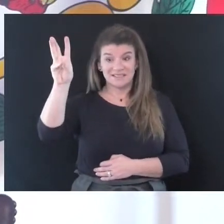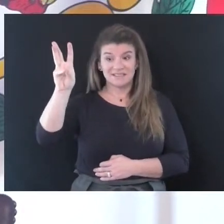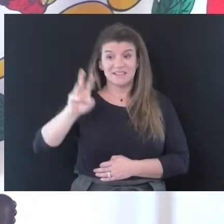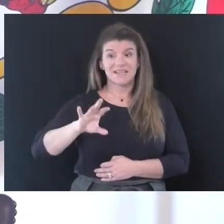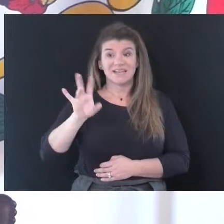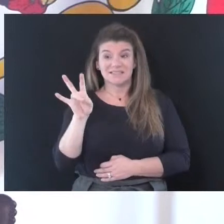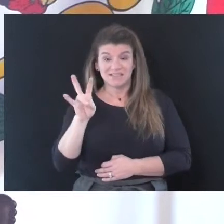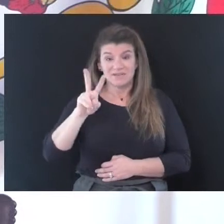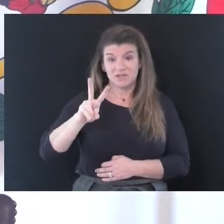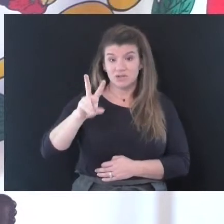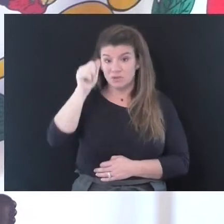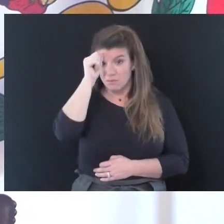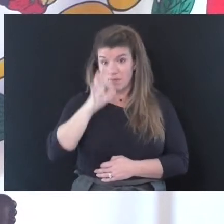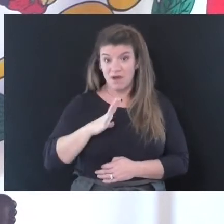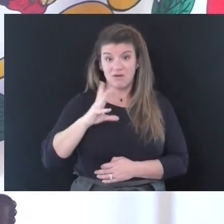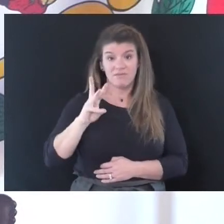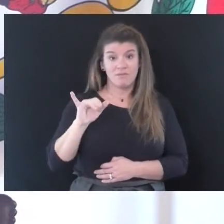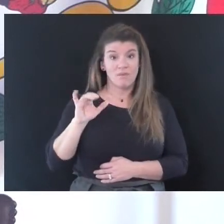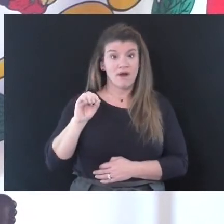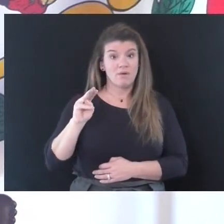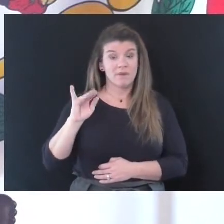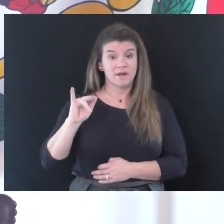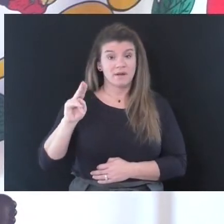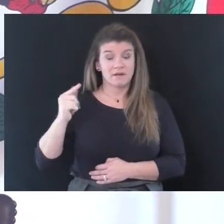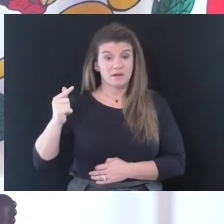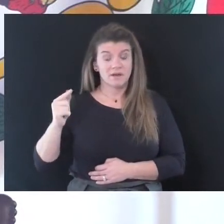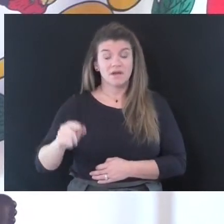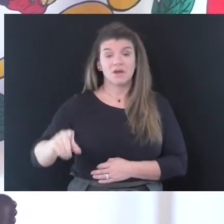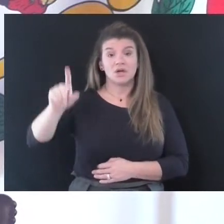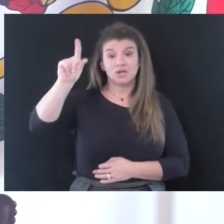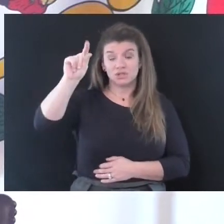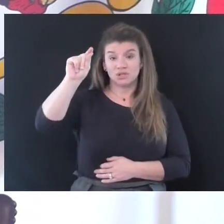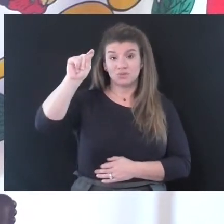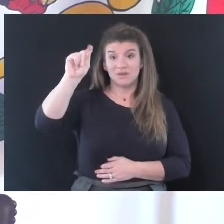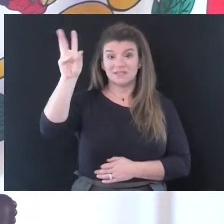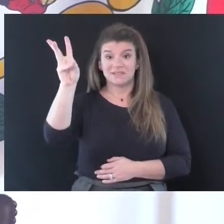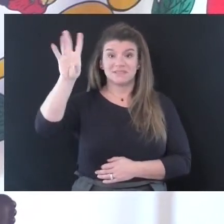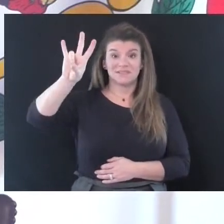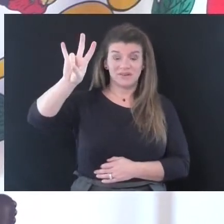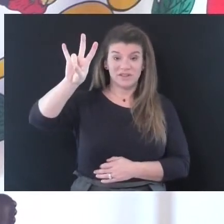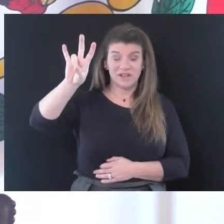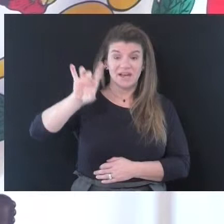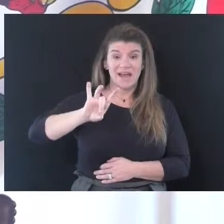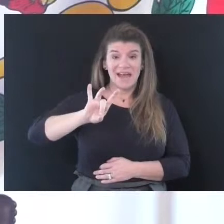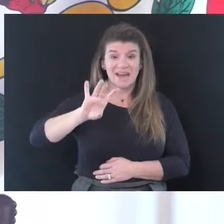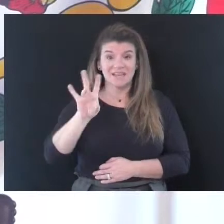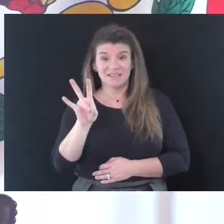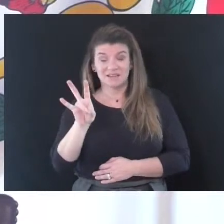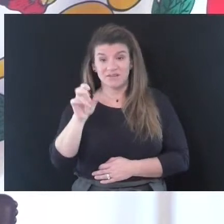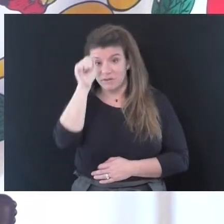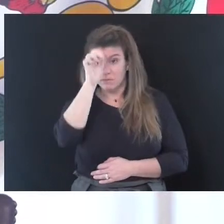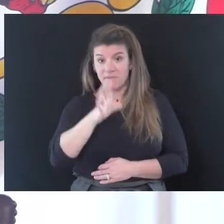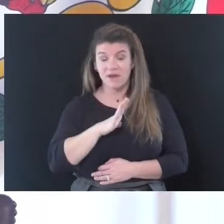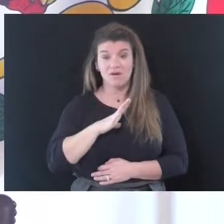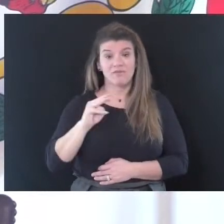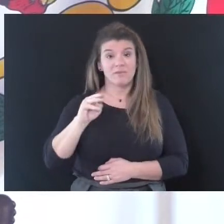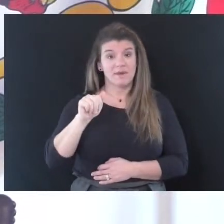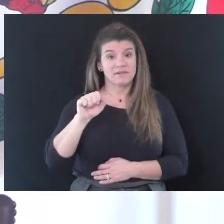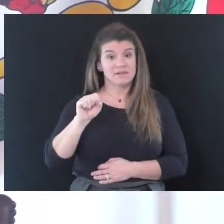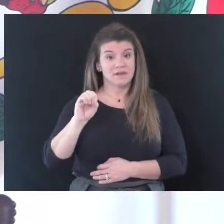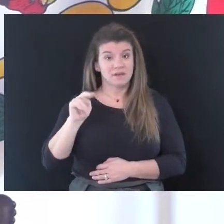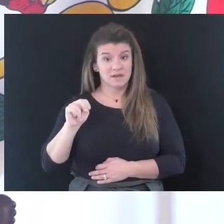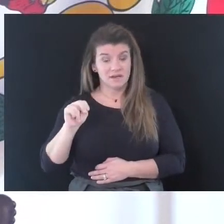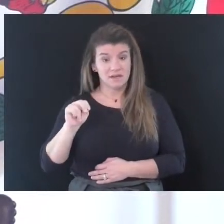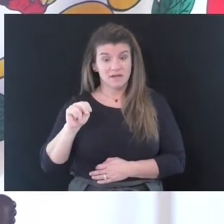a 72-year-old male from Wyoming County. Our 2,067th death, an 87-year-old male from Mason